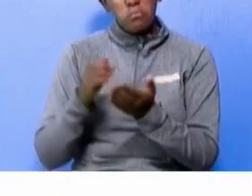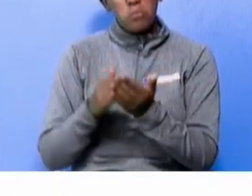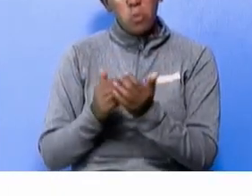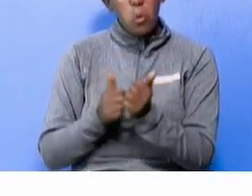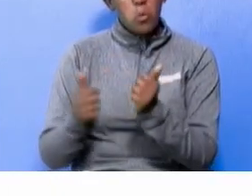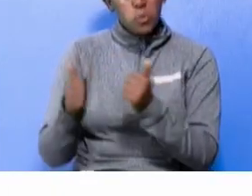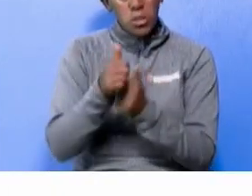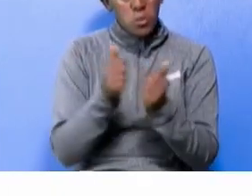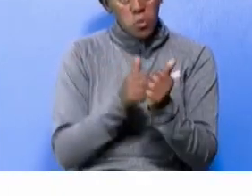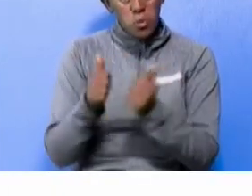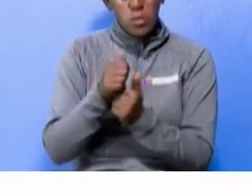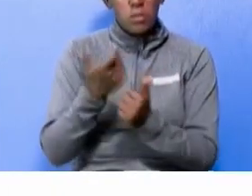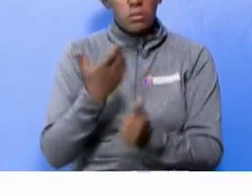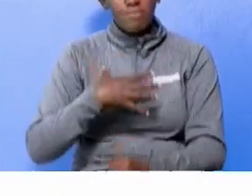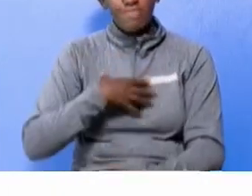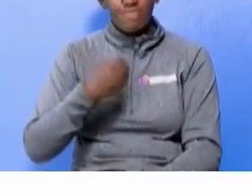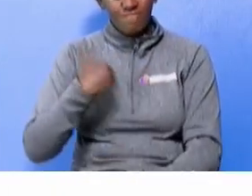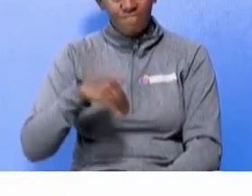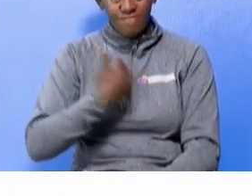a zebra.